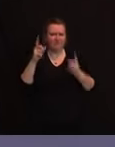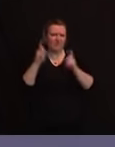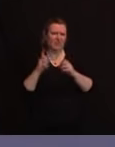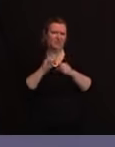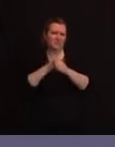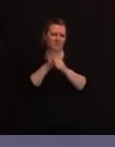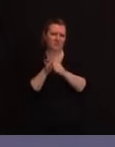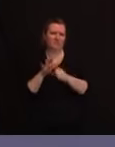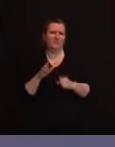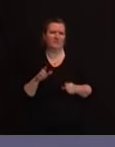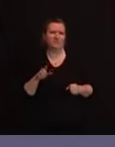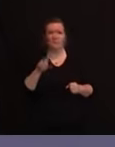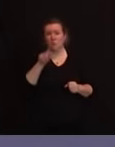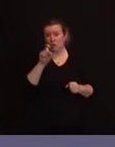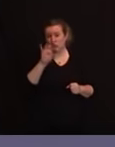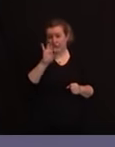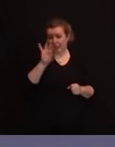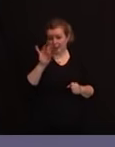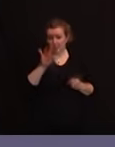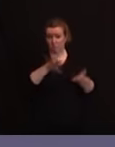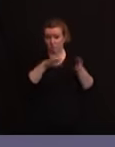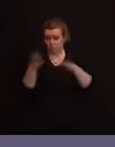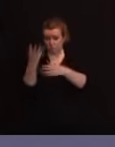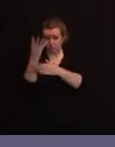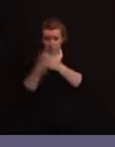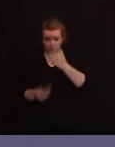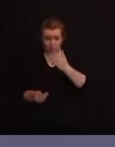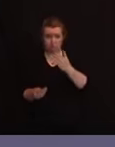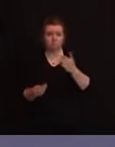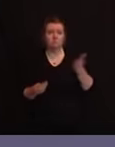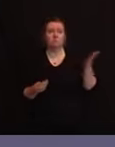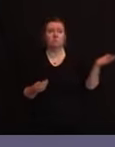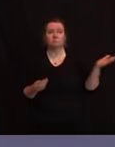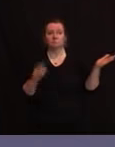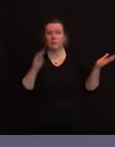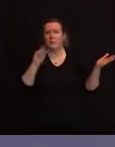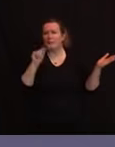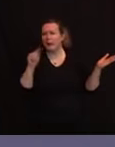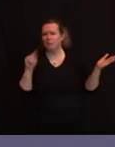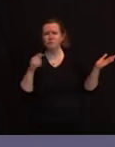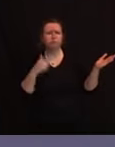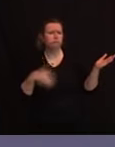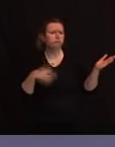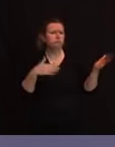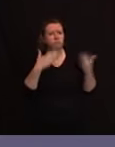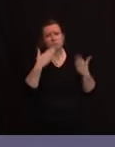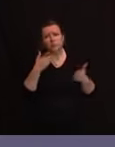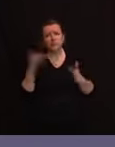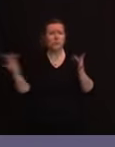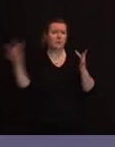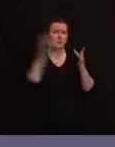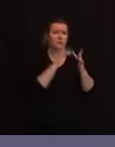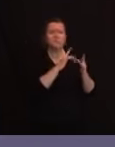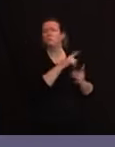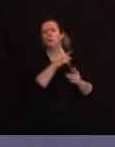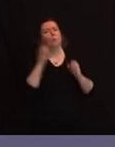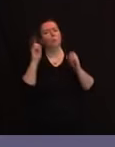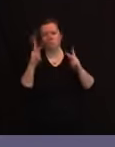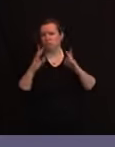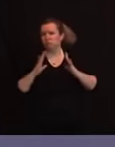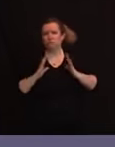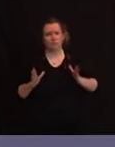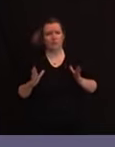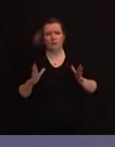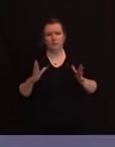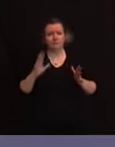deaths and there are 1,700 folks who have lost their lives, he appreciates everyone reaching out to him, but he's doing fine. Matt, as